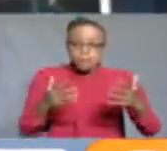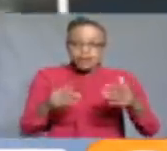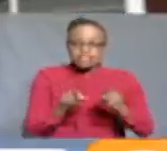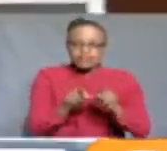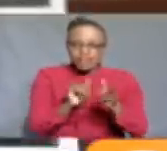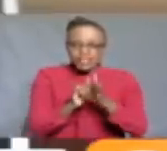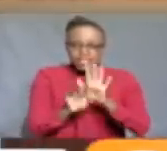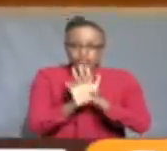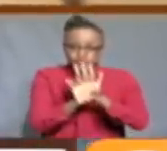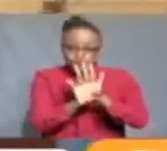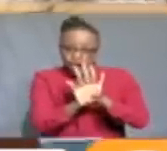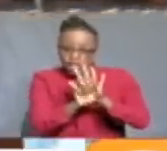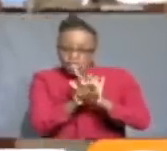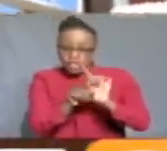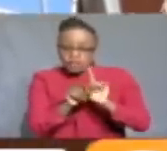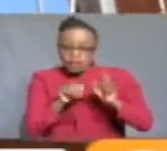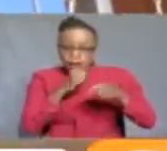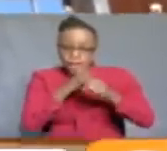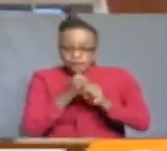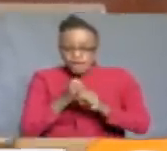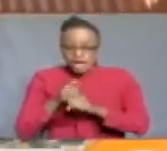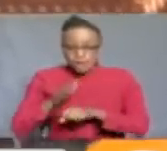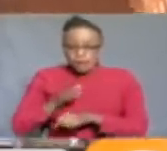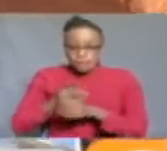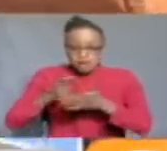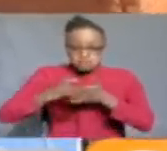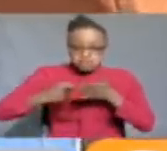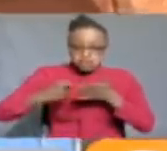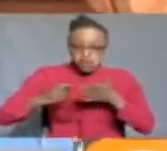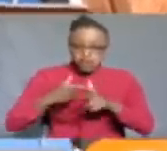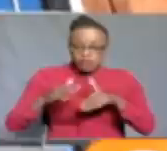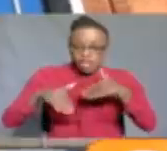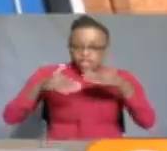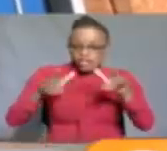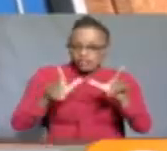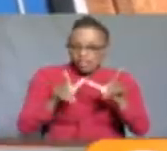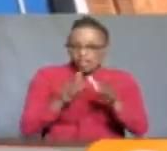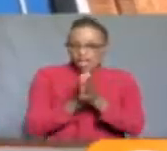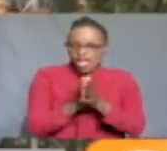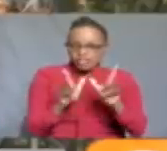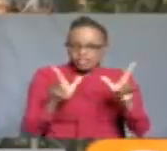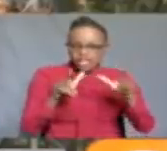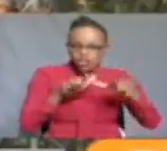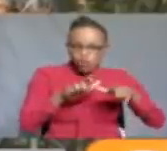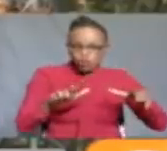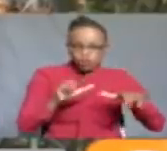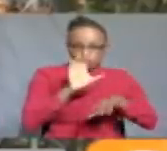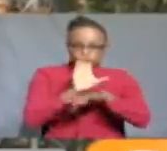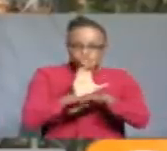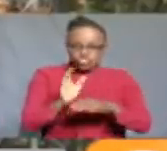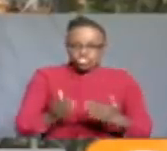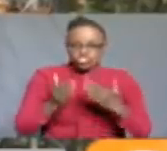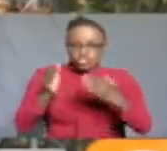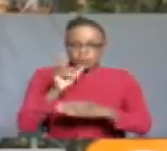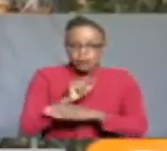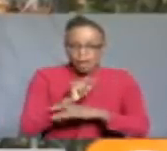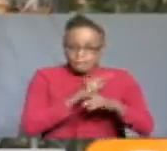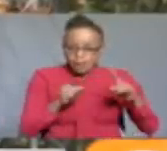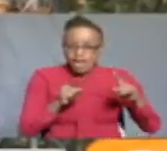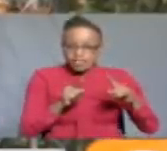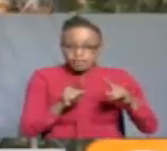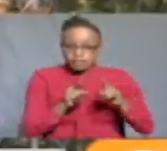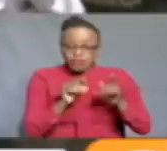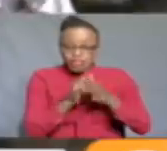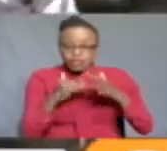some instances coercing Jane to sign checks and give out her logbooks and title deeds to the church. But amidst the